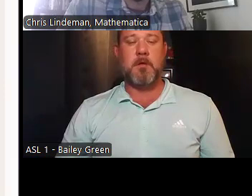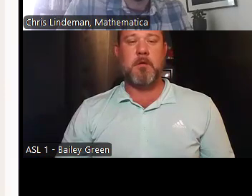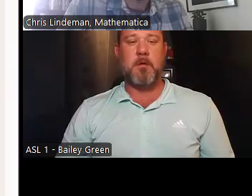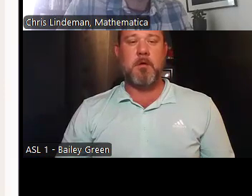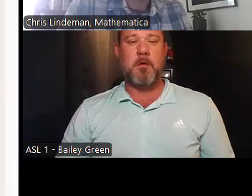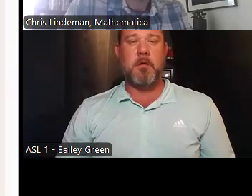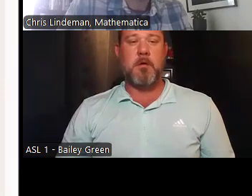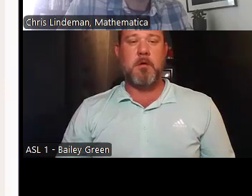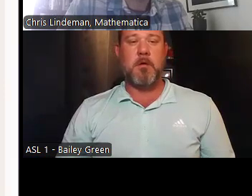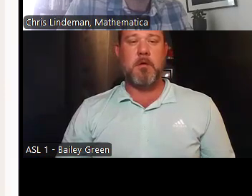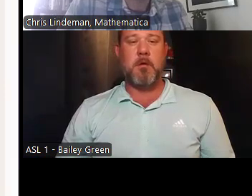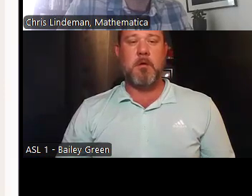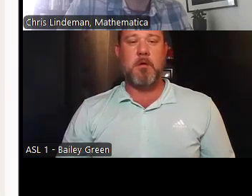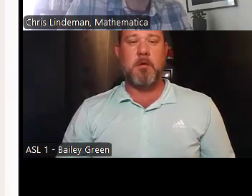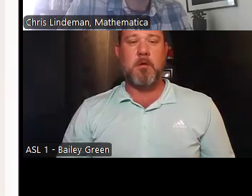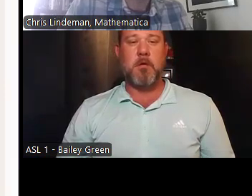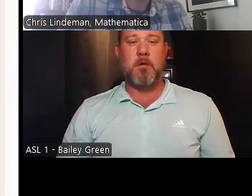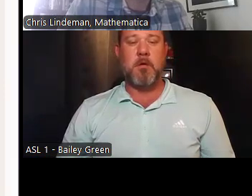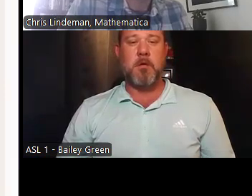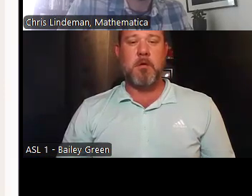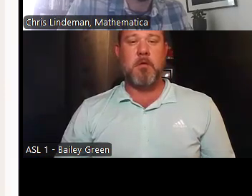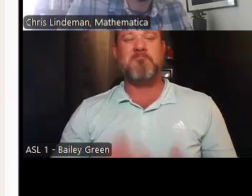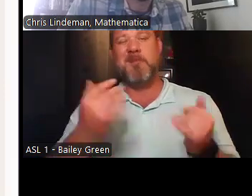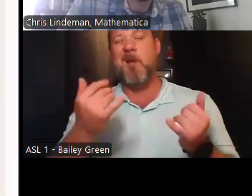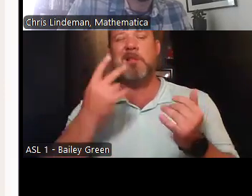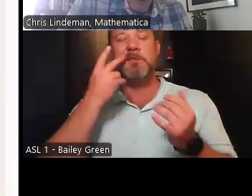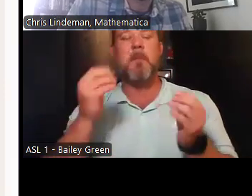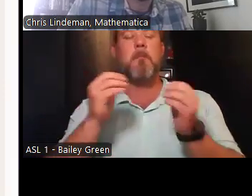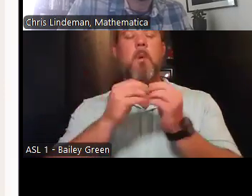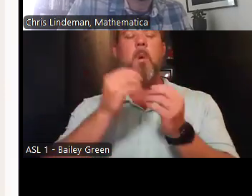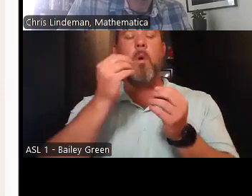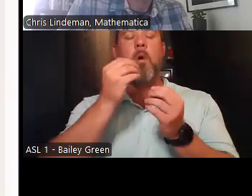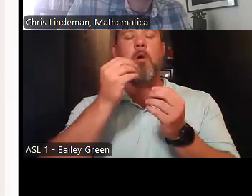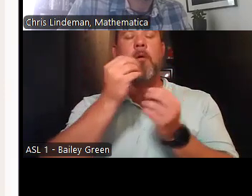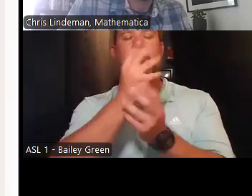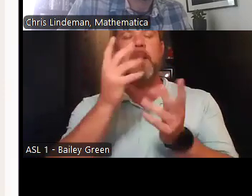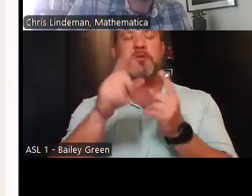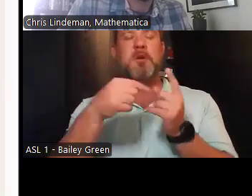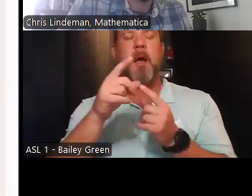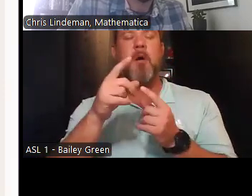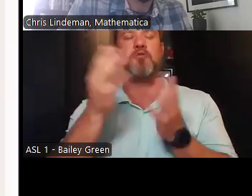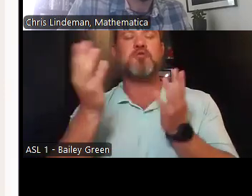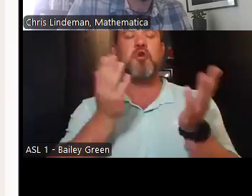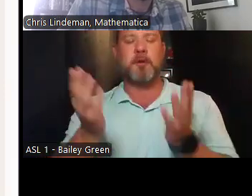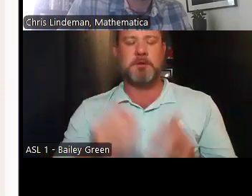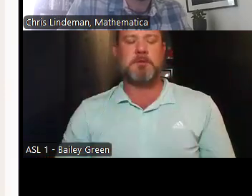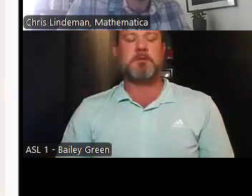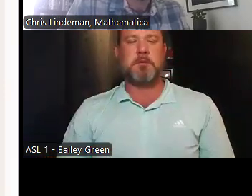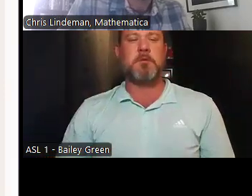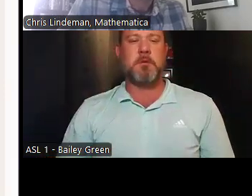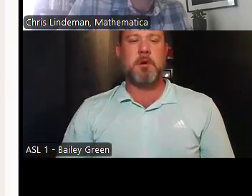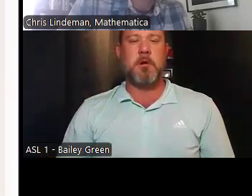But let's assume we want to see more data about the programs and services provided to this population specifically.